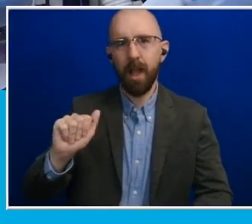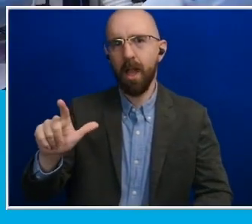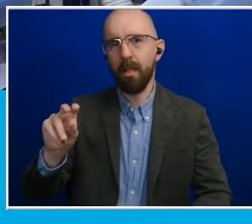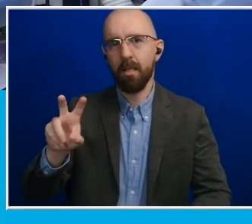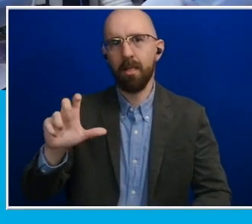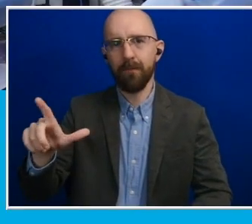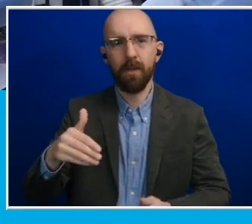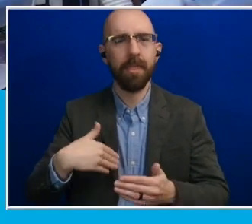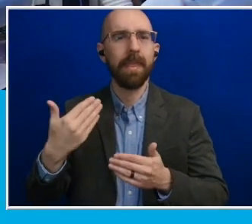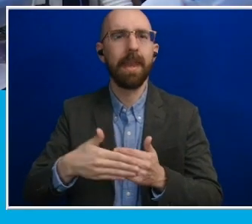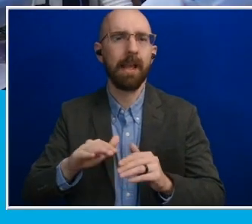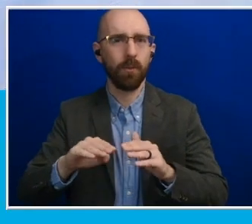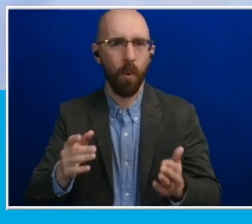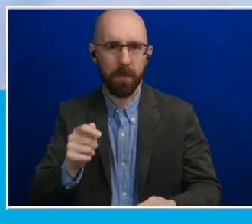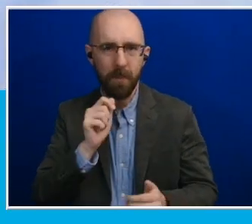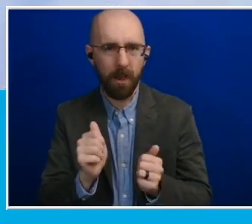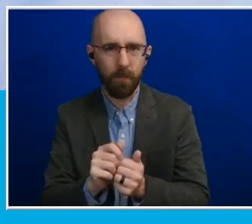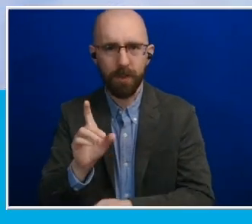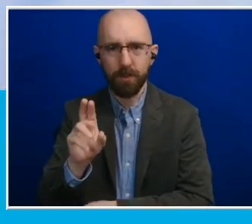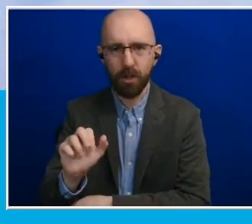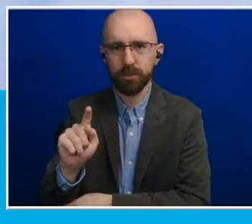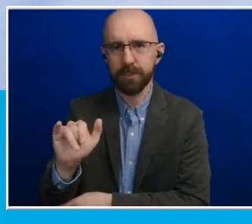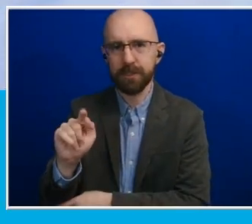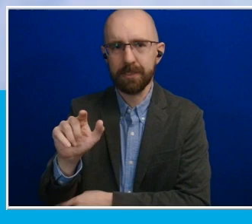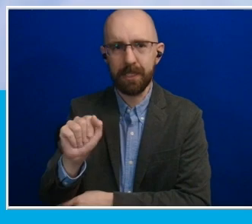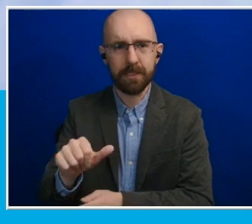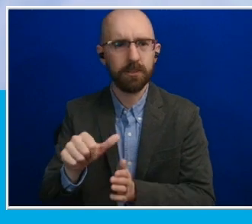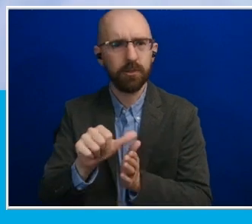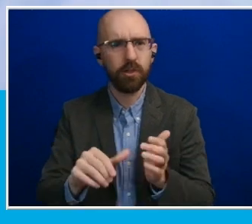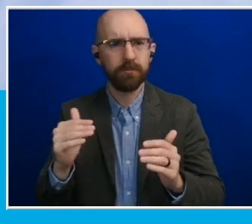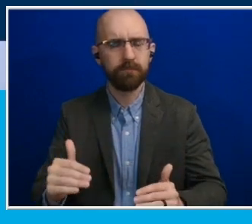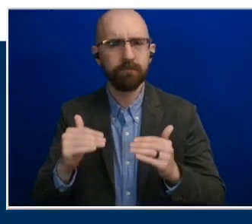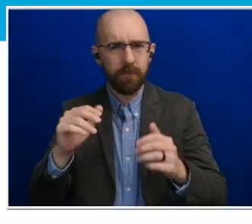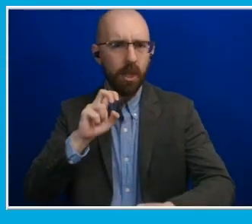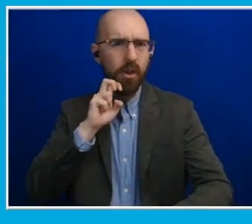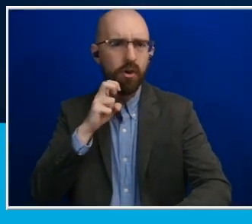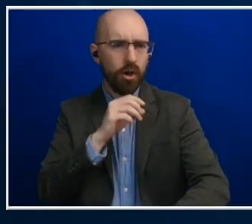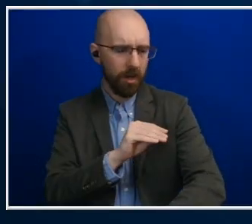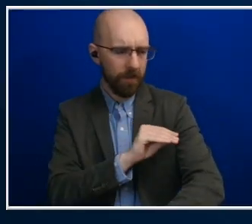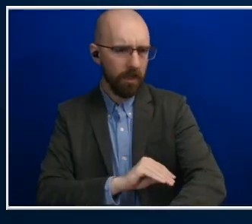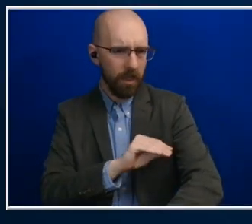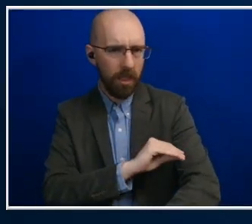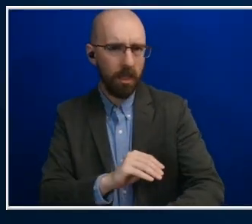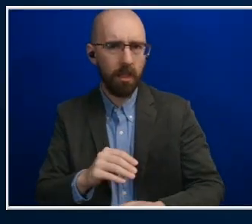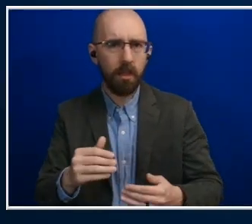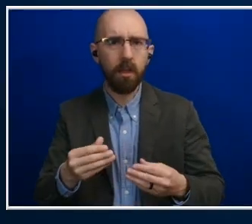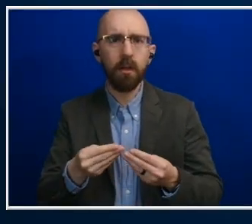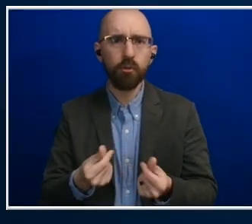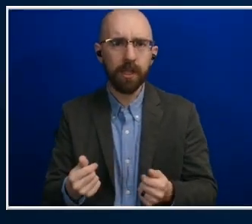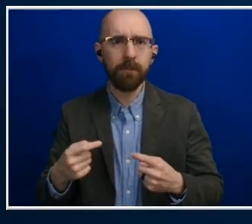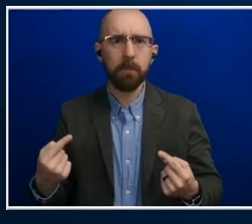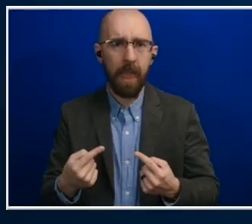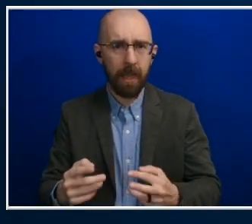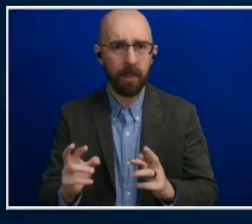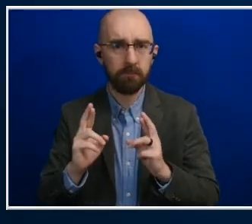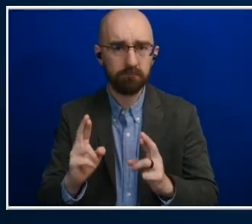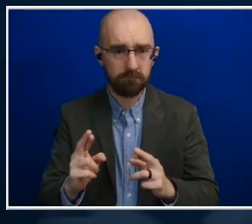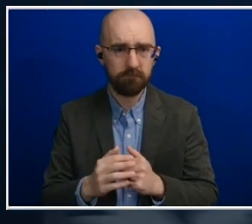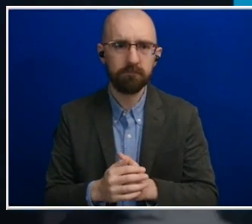the surgical advancements that rearrange the nerves, offering new hope for pain relief. Wednesday at 8.